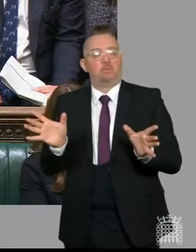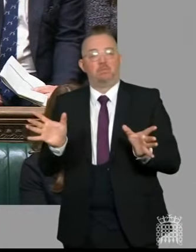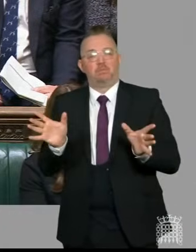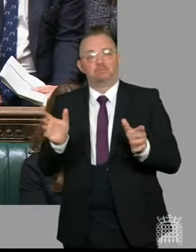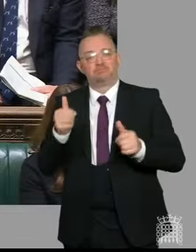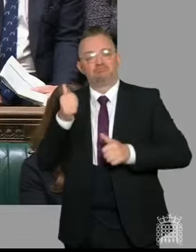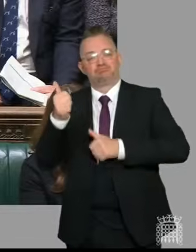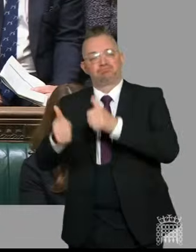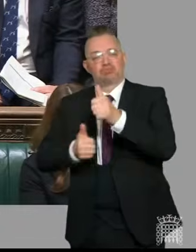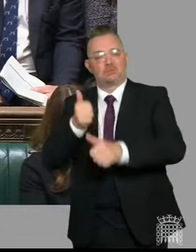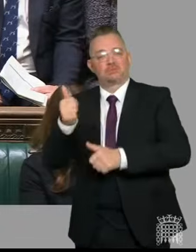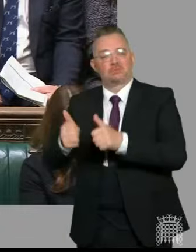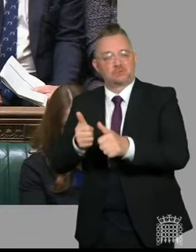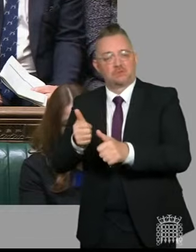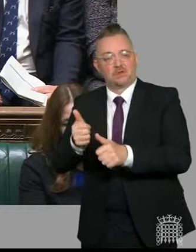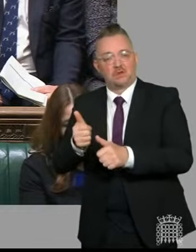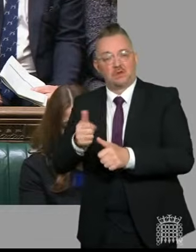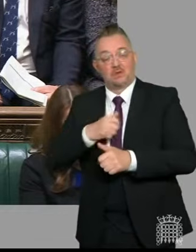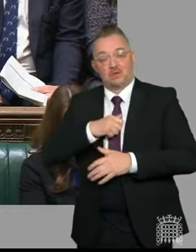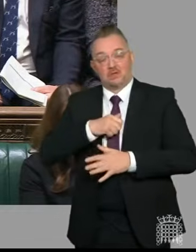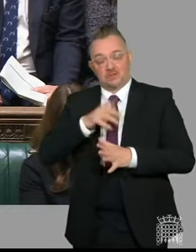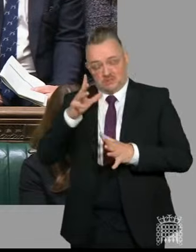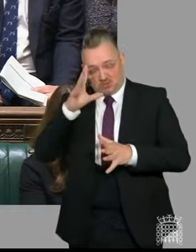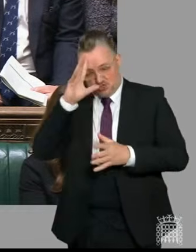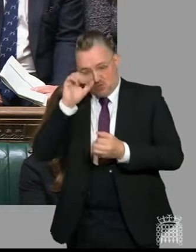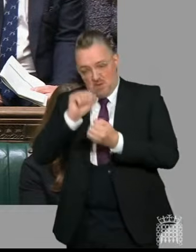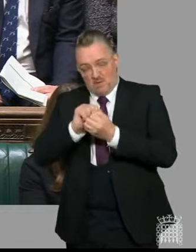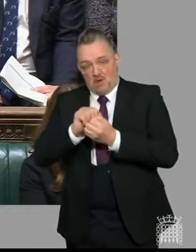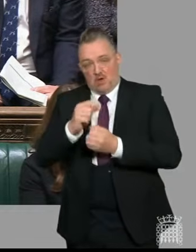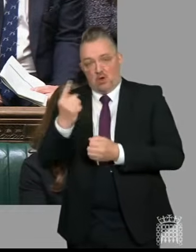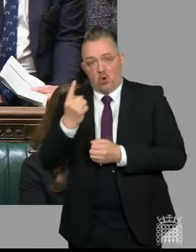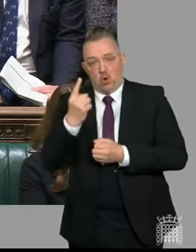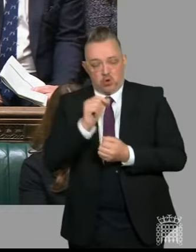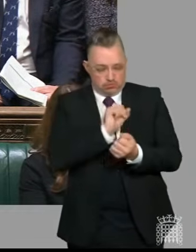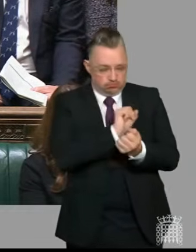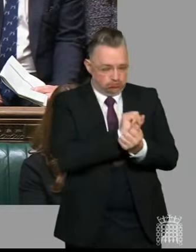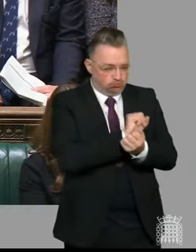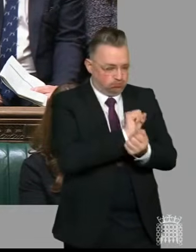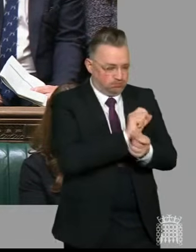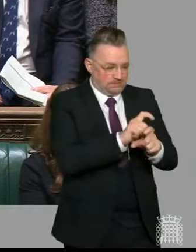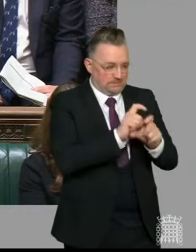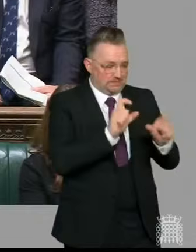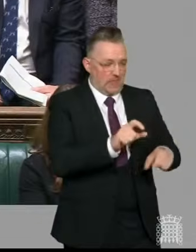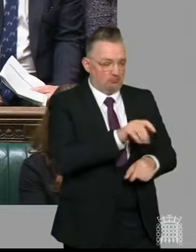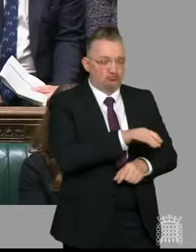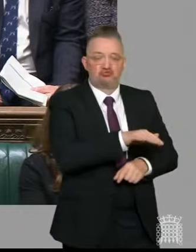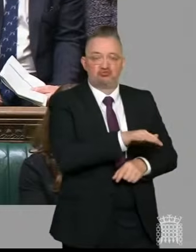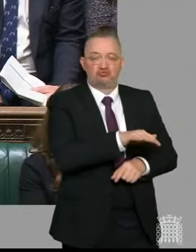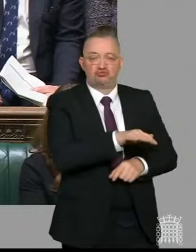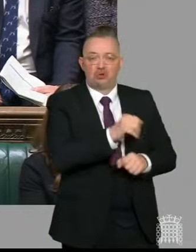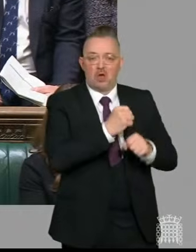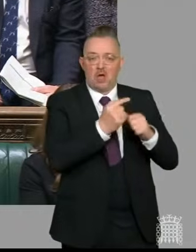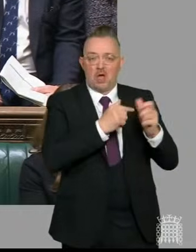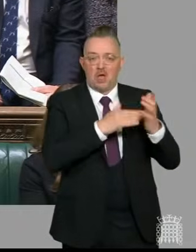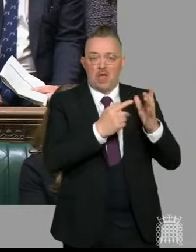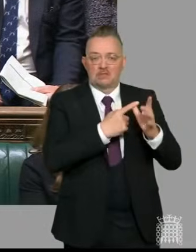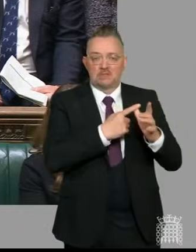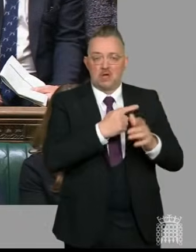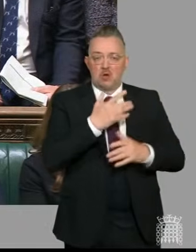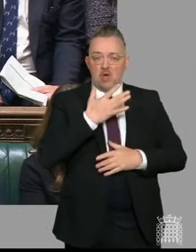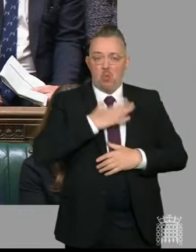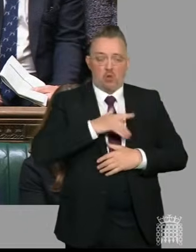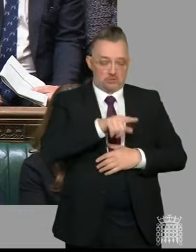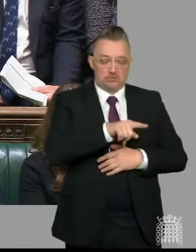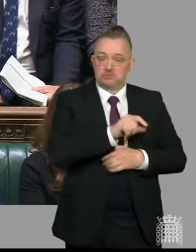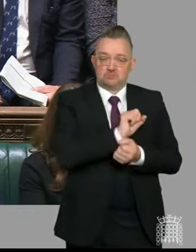of those hostages still being held captive in Gaza and call for their immediate release. Mr.